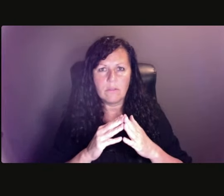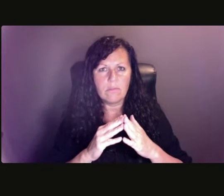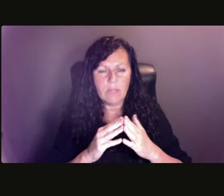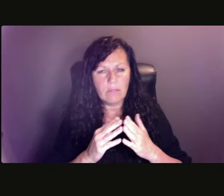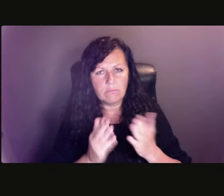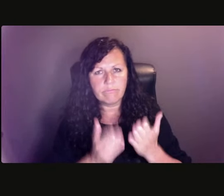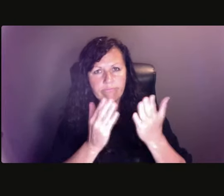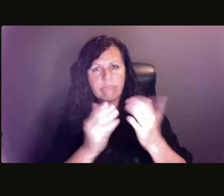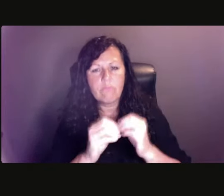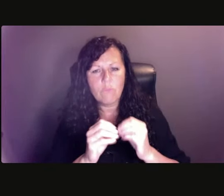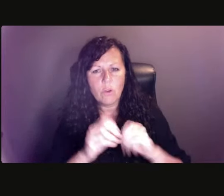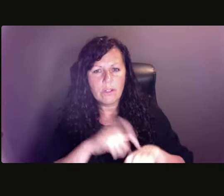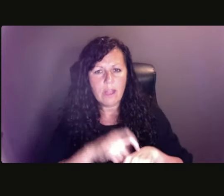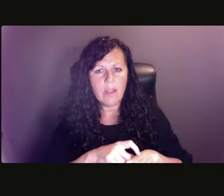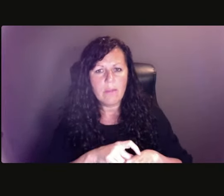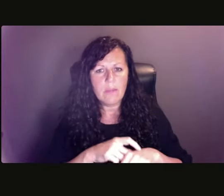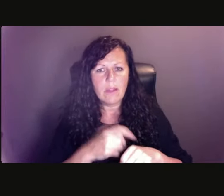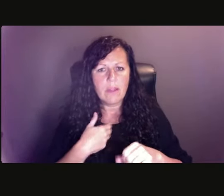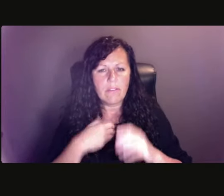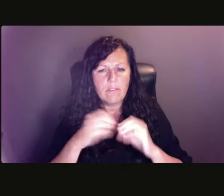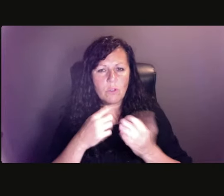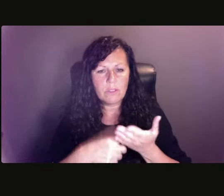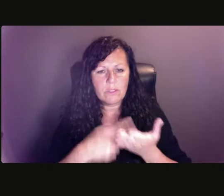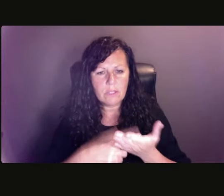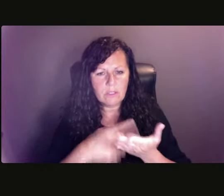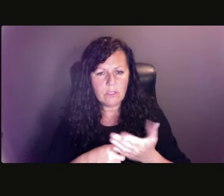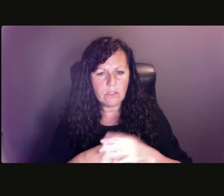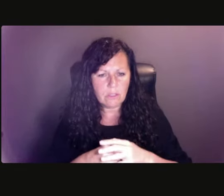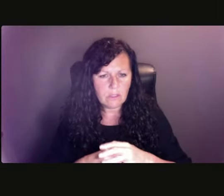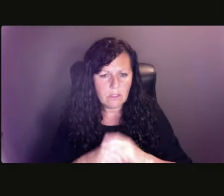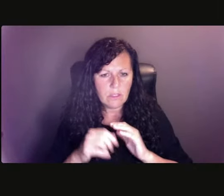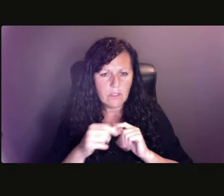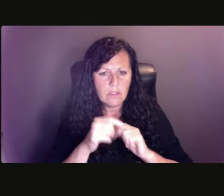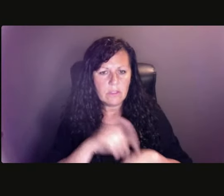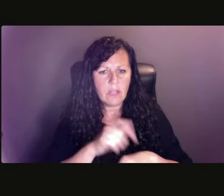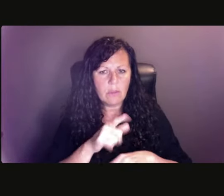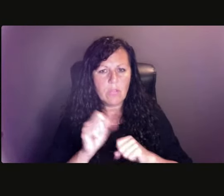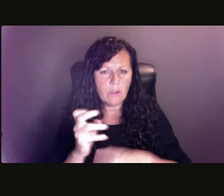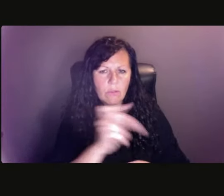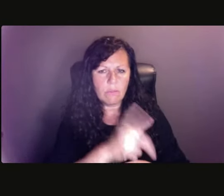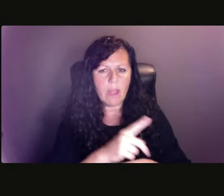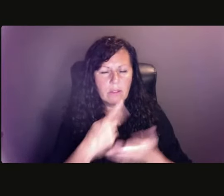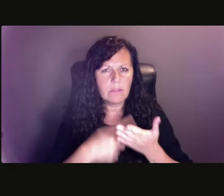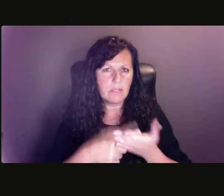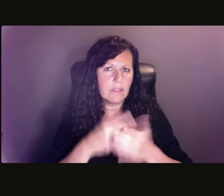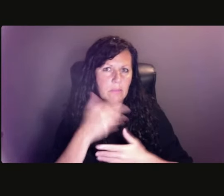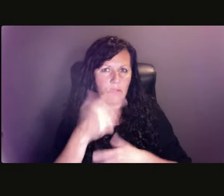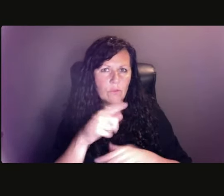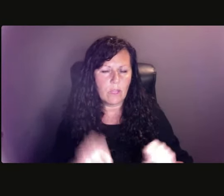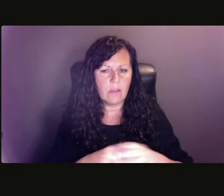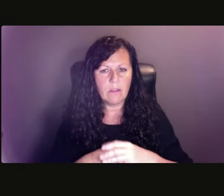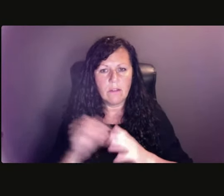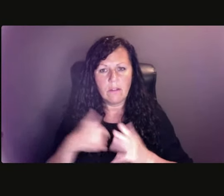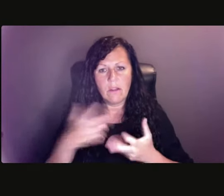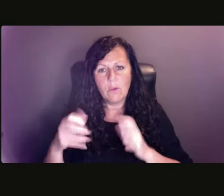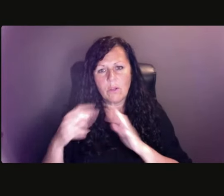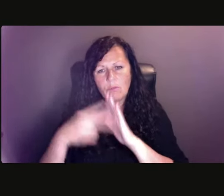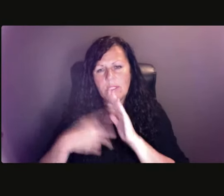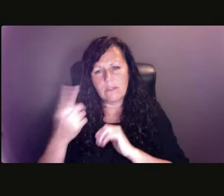having those discussions at council, which different than once, you know, as best we can, you know. But also wanted to read something that a staff